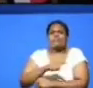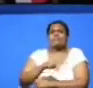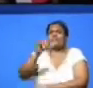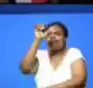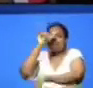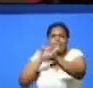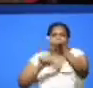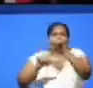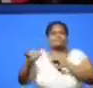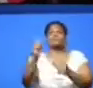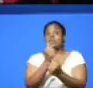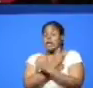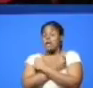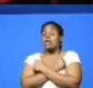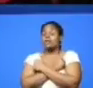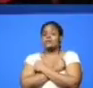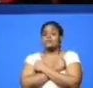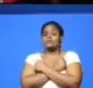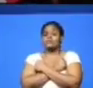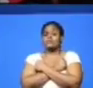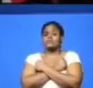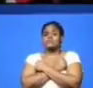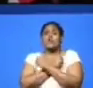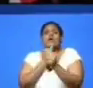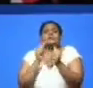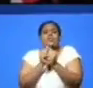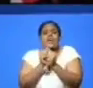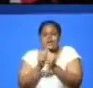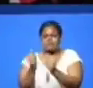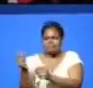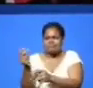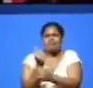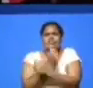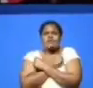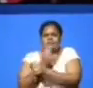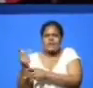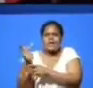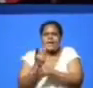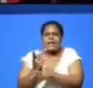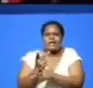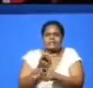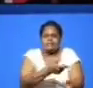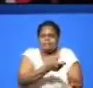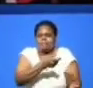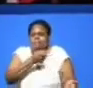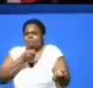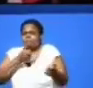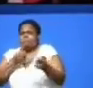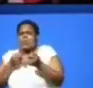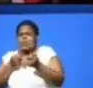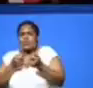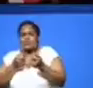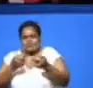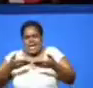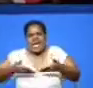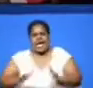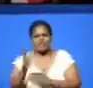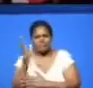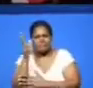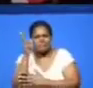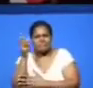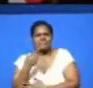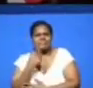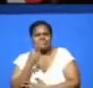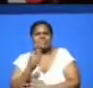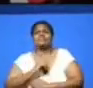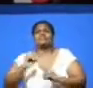everlasting love. Therefore, with loving kindness have I drawn thee. Don't let the devil tell you that there